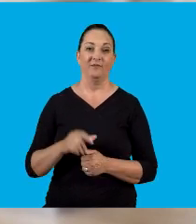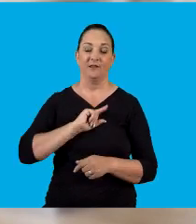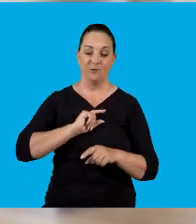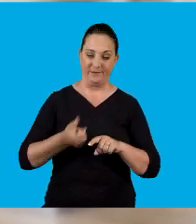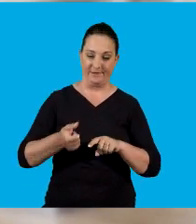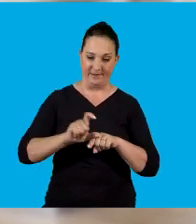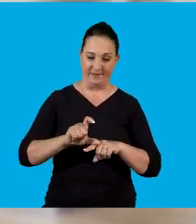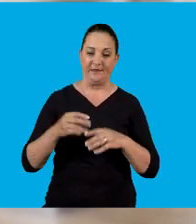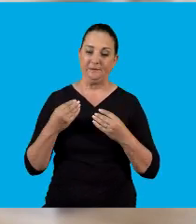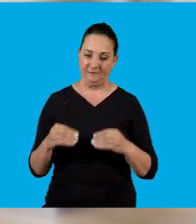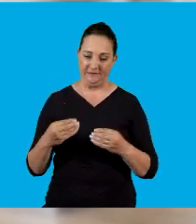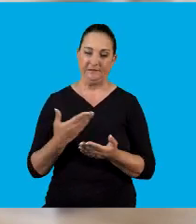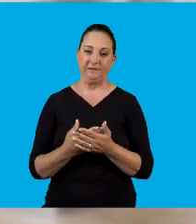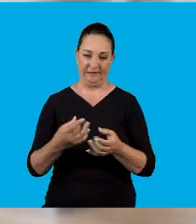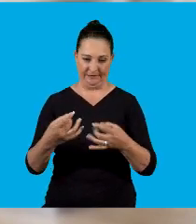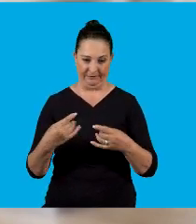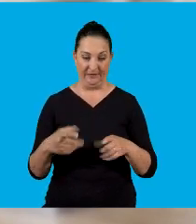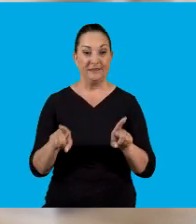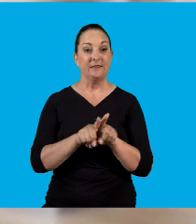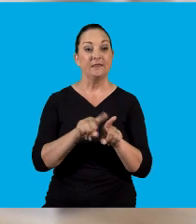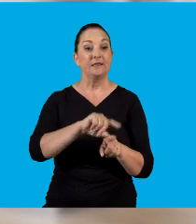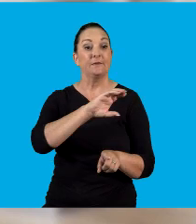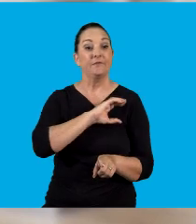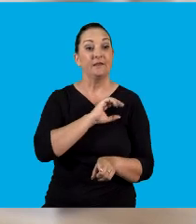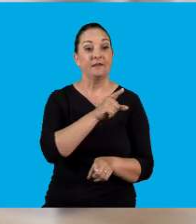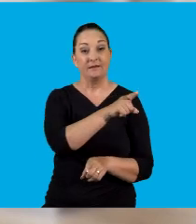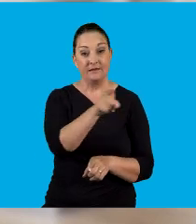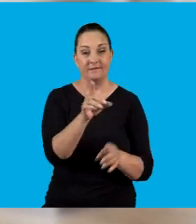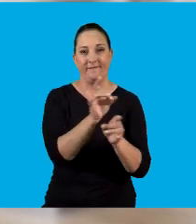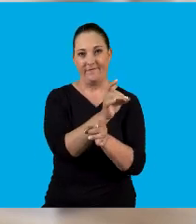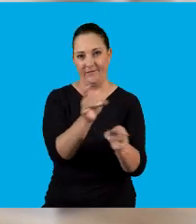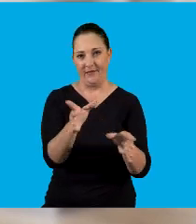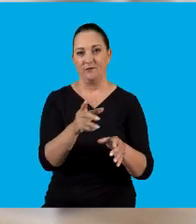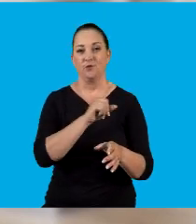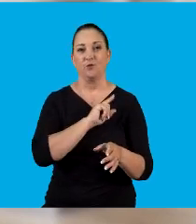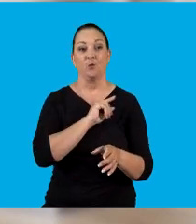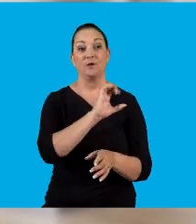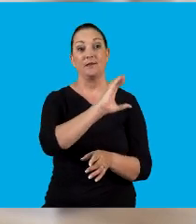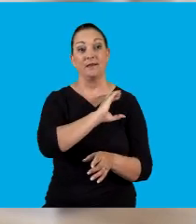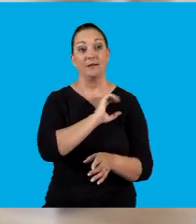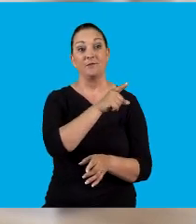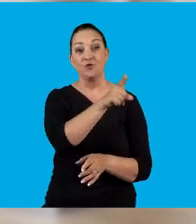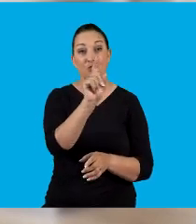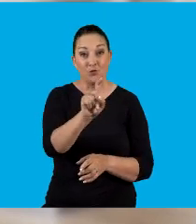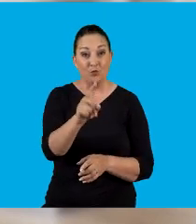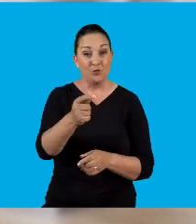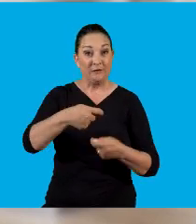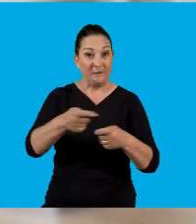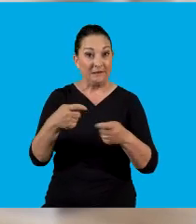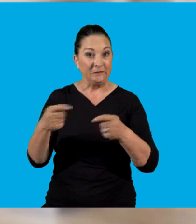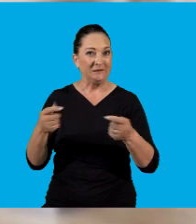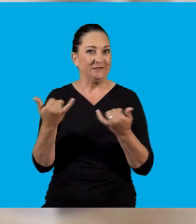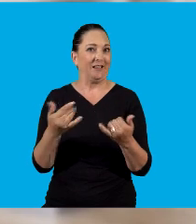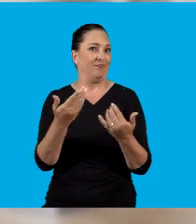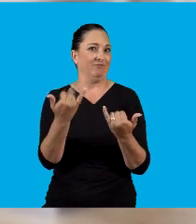inflation affects businesses in that way. It affects consumer spending. It also affects us as businesses, because the money that consumers are supposed to be spending in a